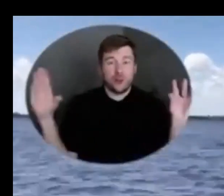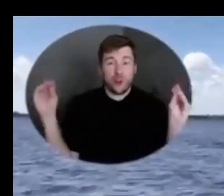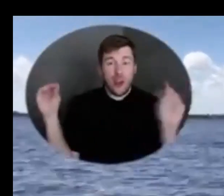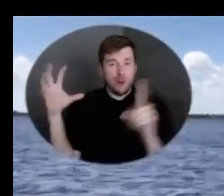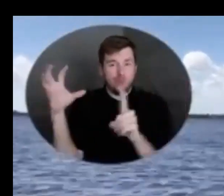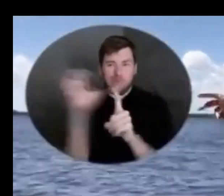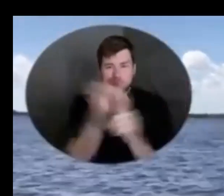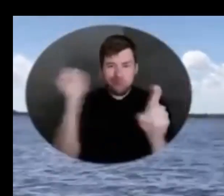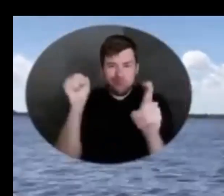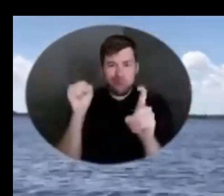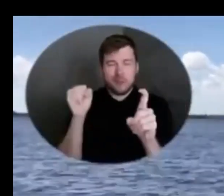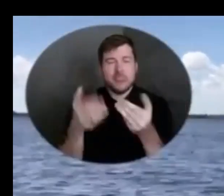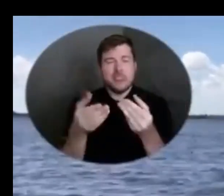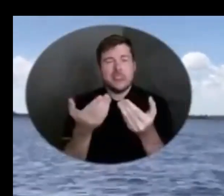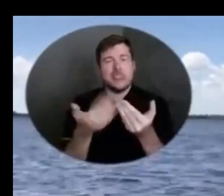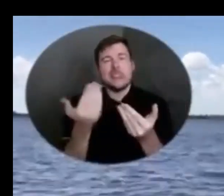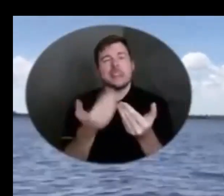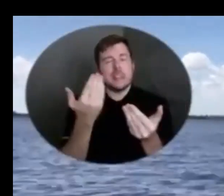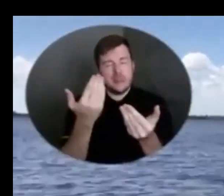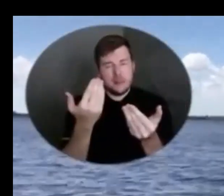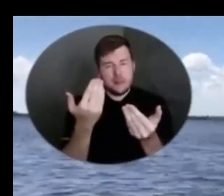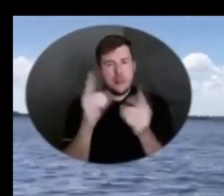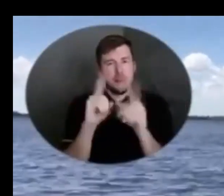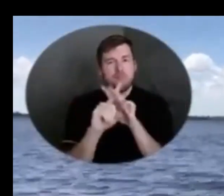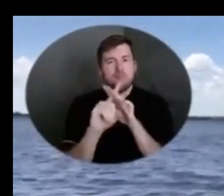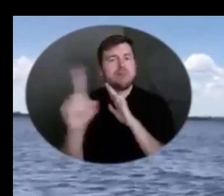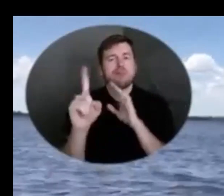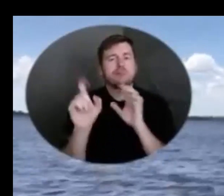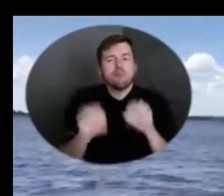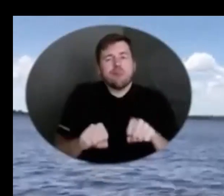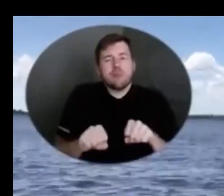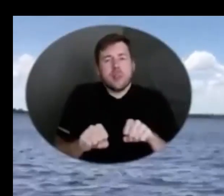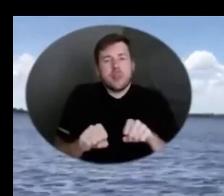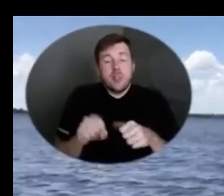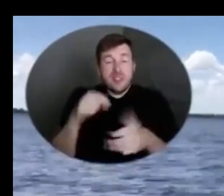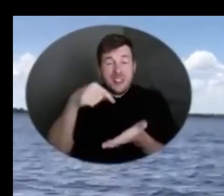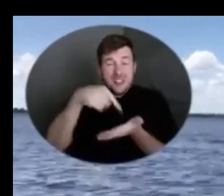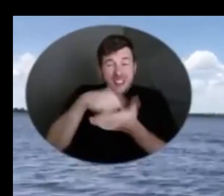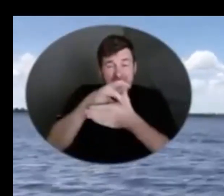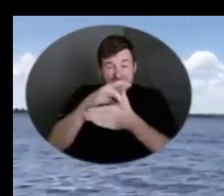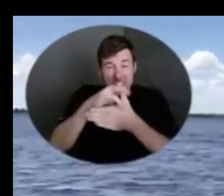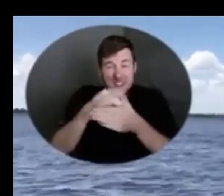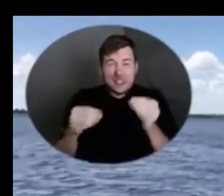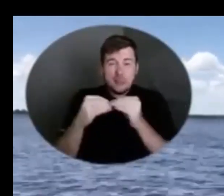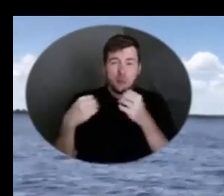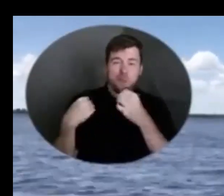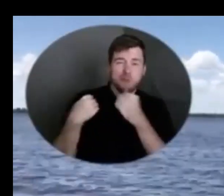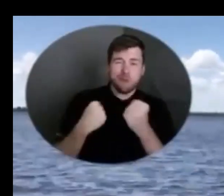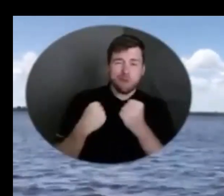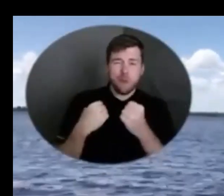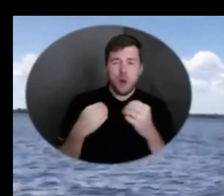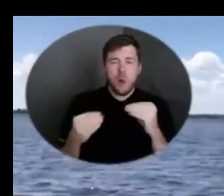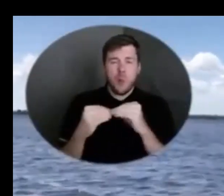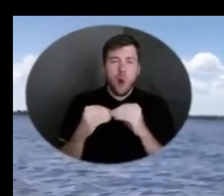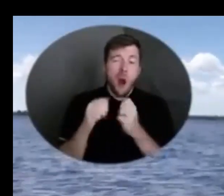just tear it off and run off with it, swim off with it. And so what you do with this is very muscular and it's got a lot of tendons and stuff in it.